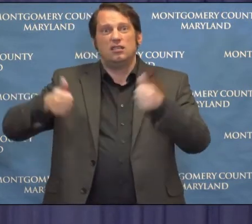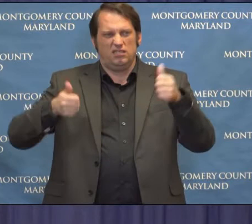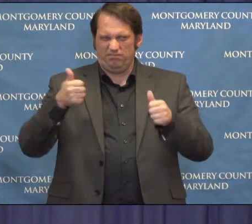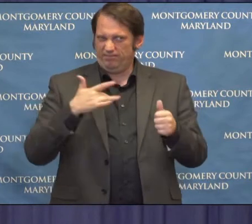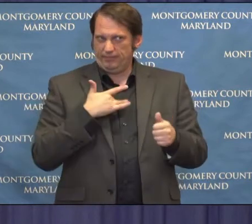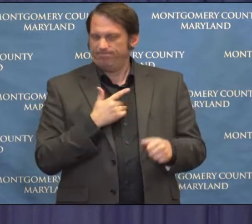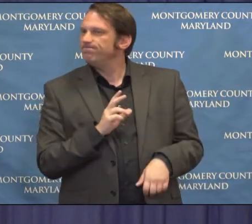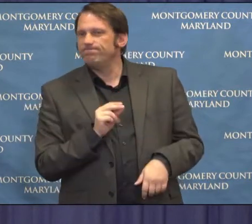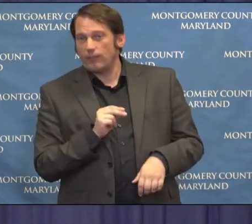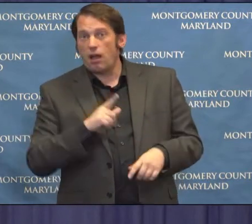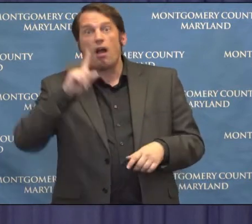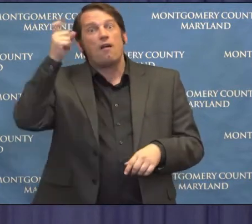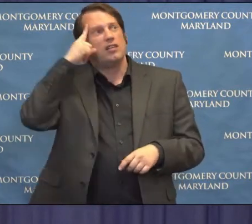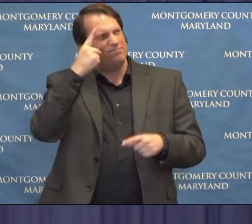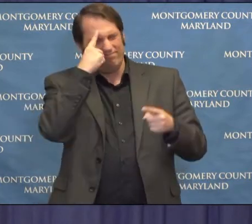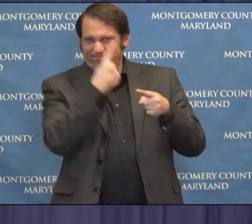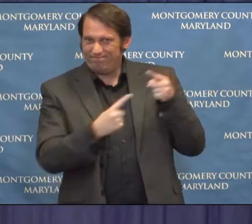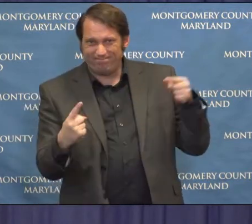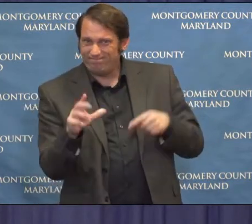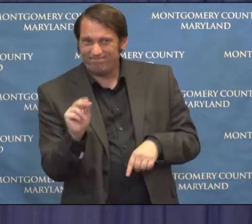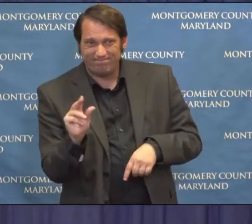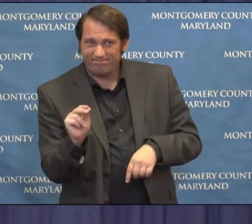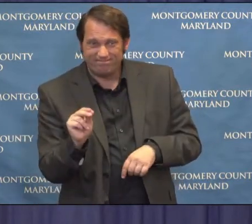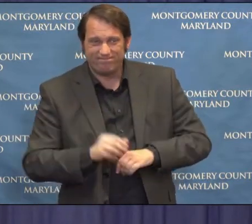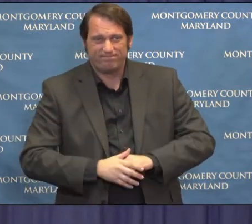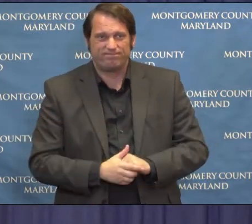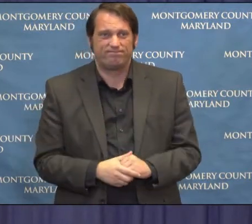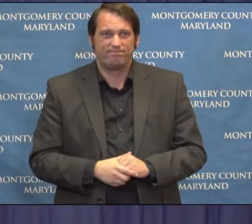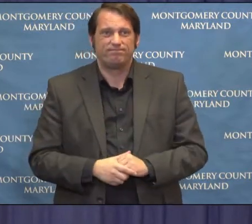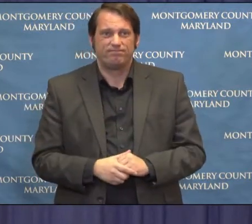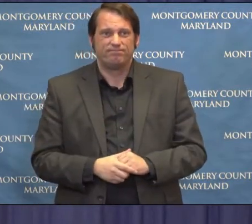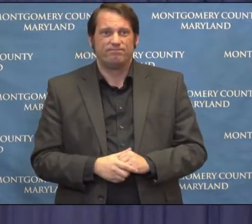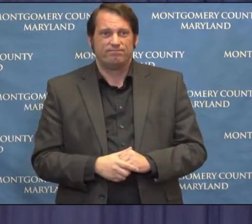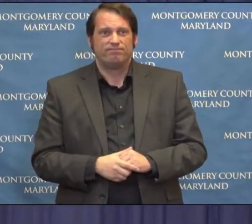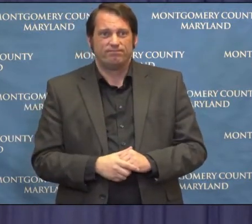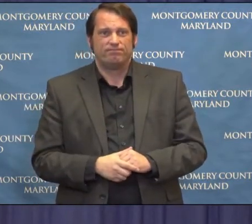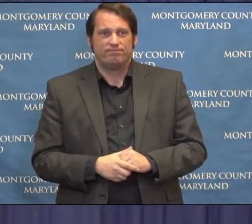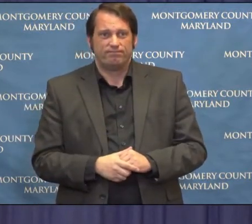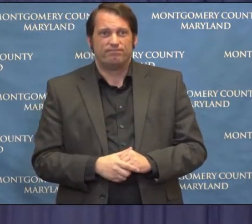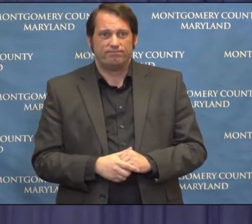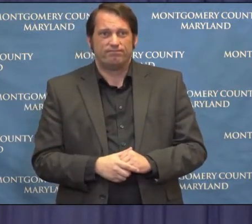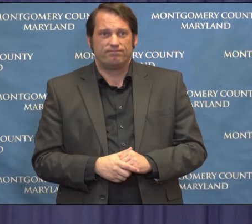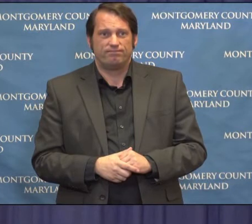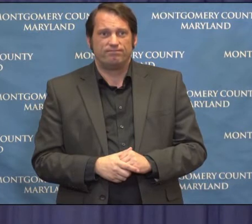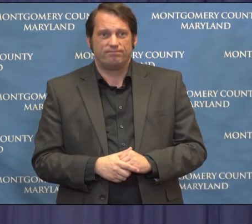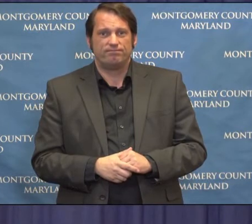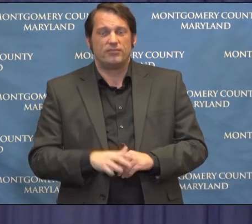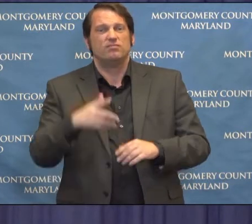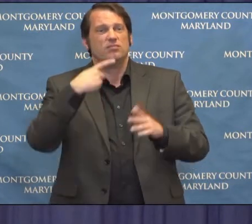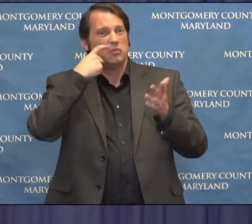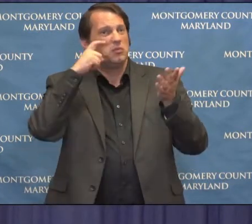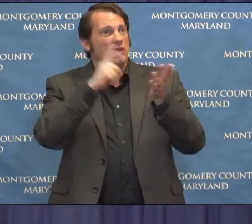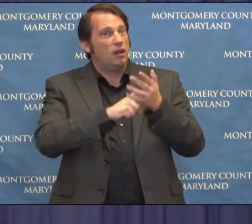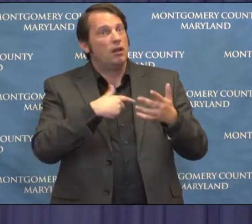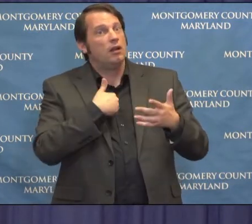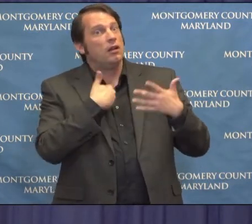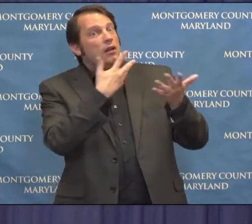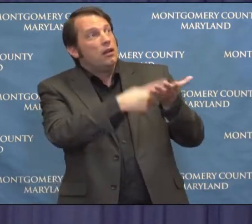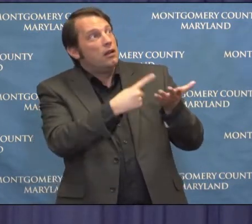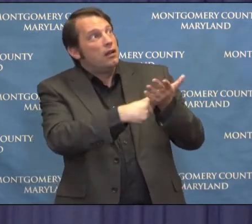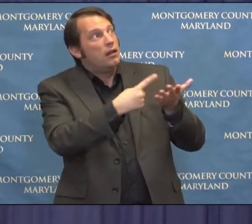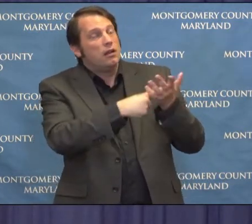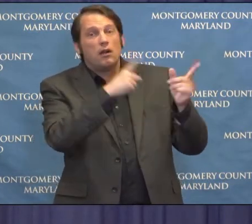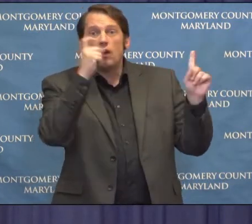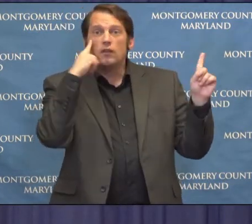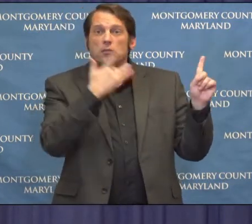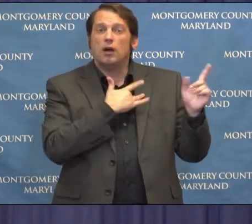have found in every conversation with Governor Hogan that the discussion is about health first, and